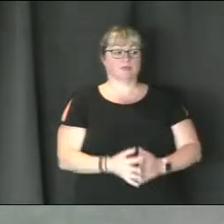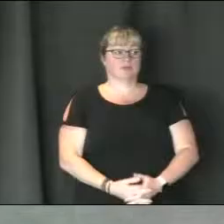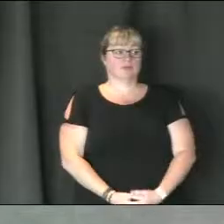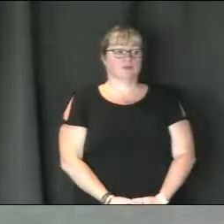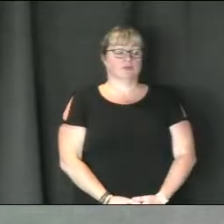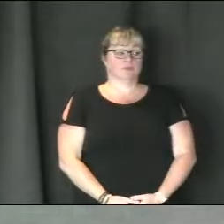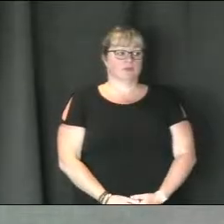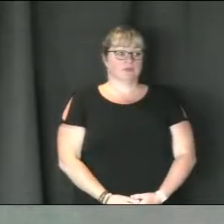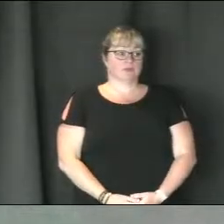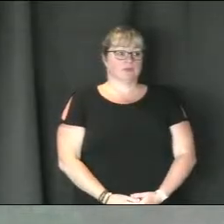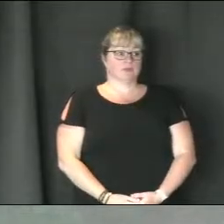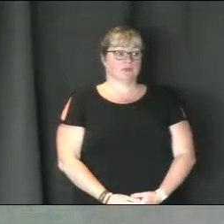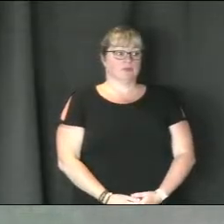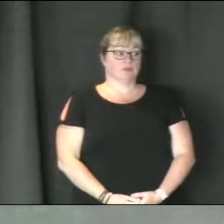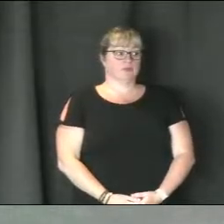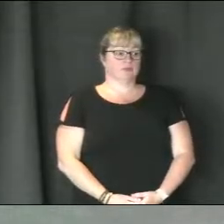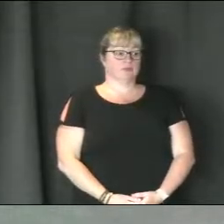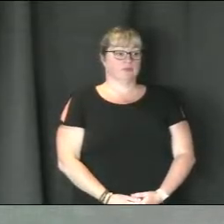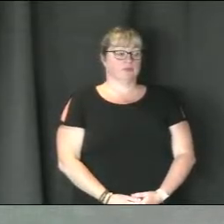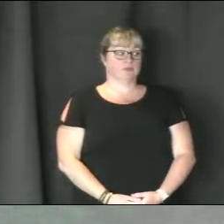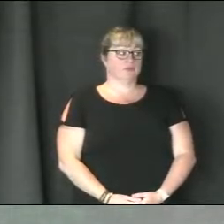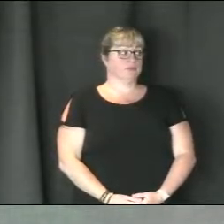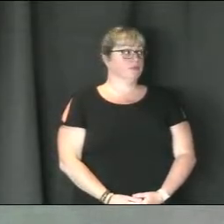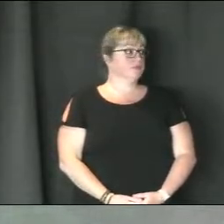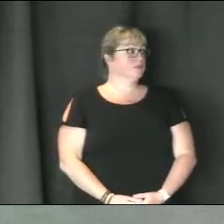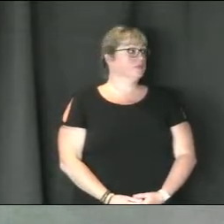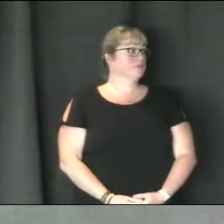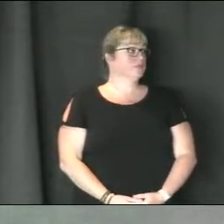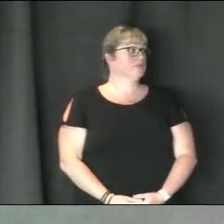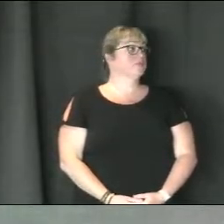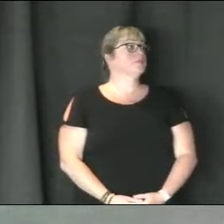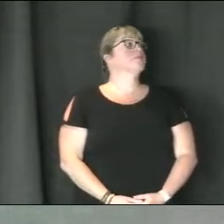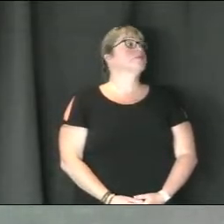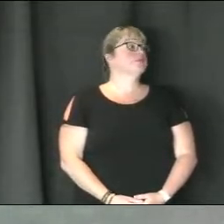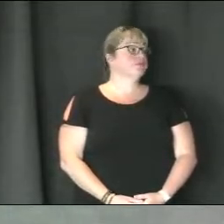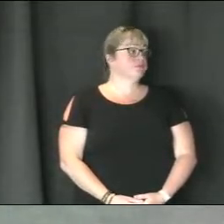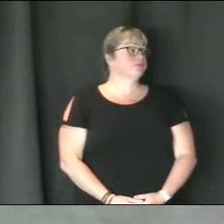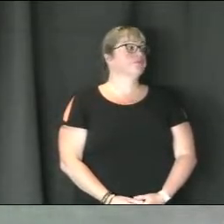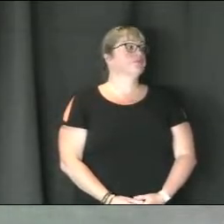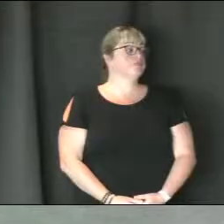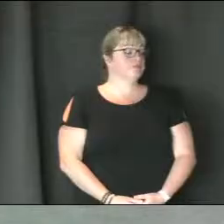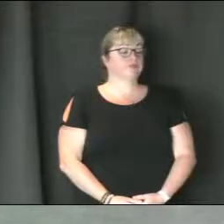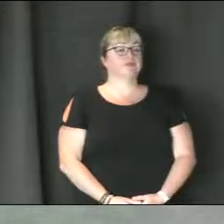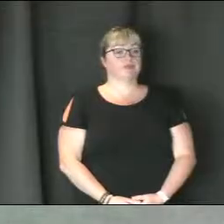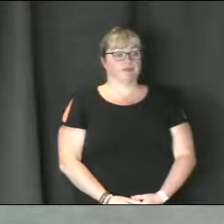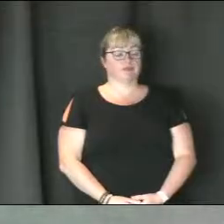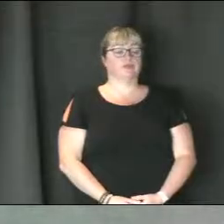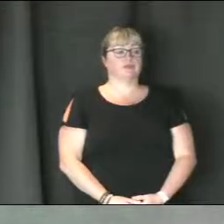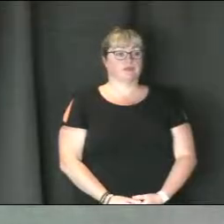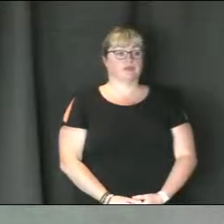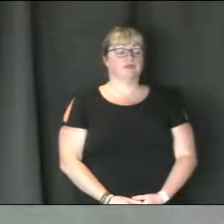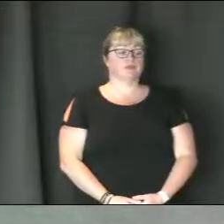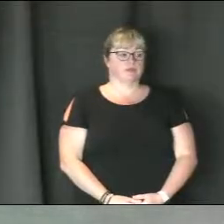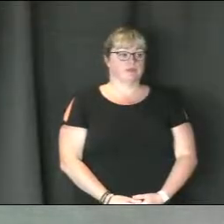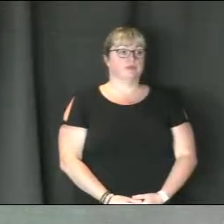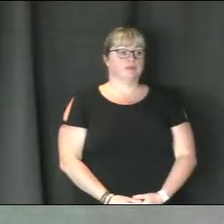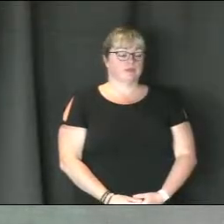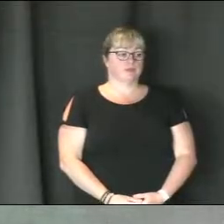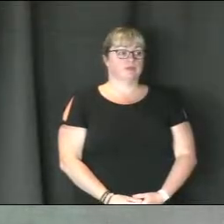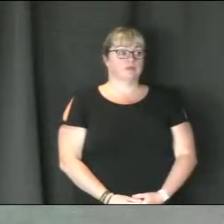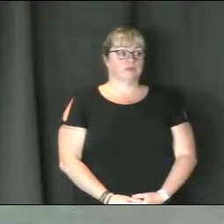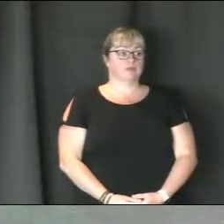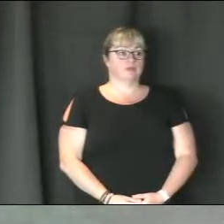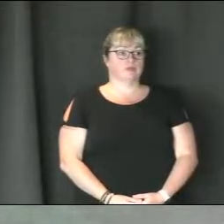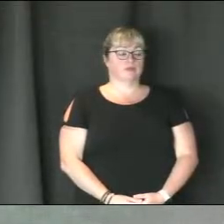pour saluer notre communauté francophone et votre contribution dynamique à la diversité de Terre-Neuve et